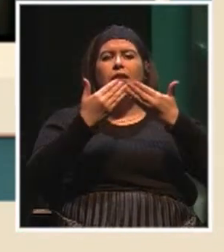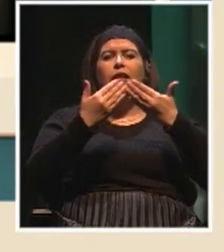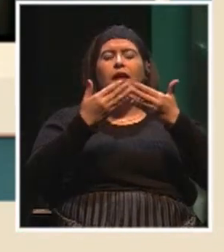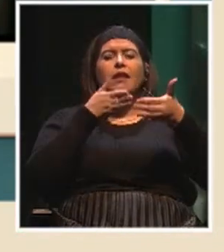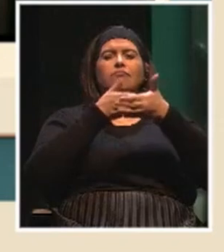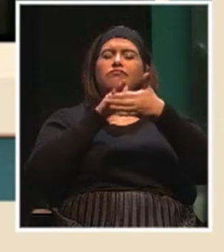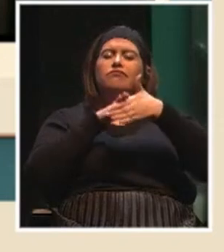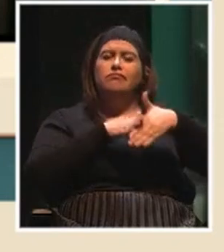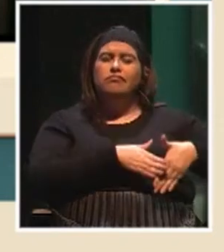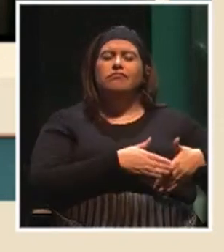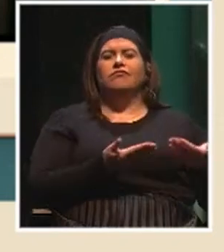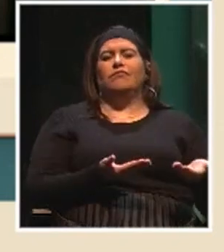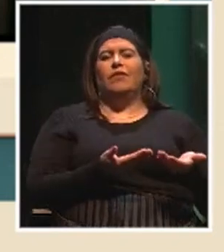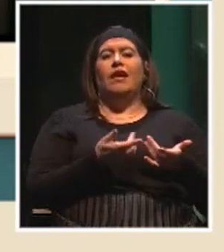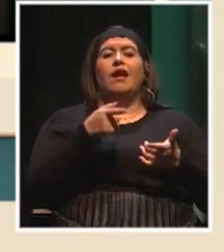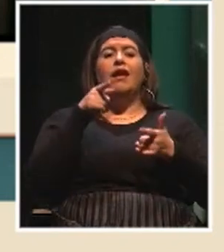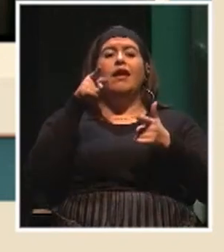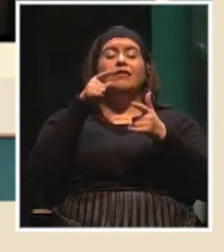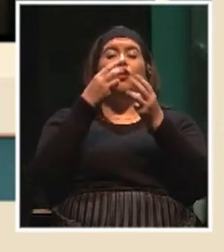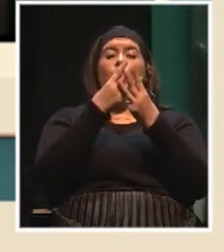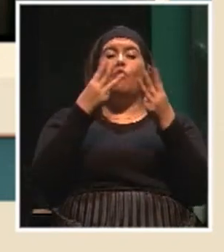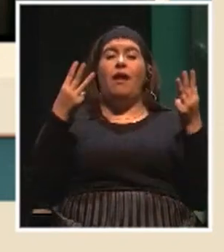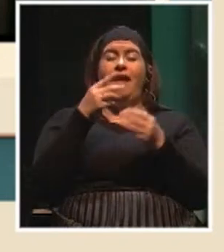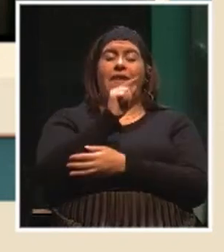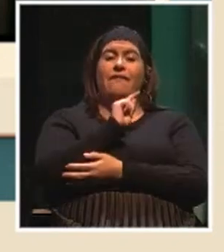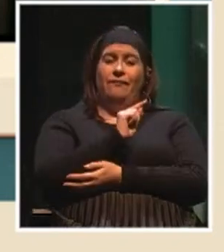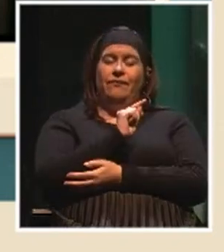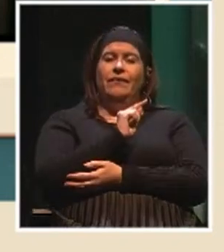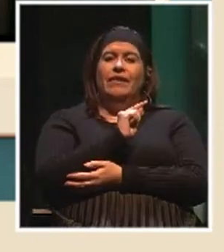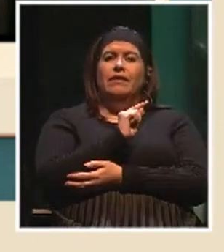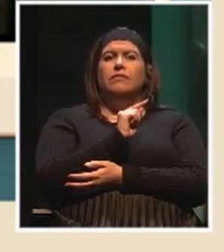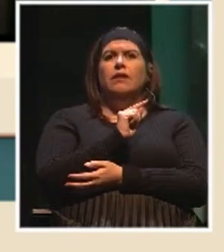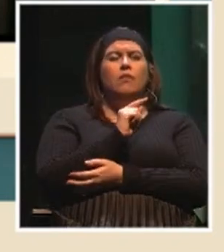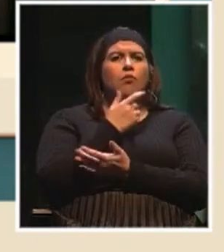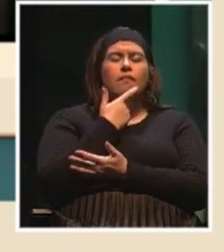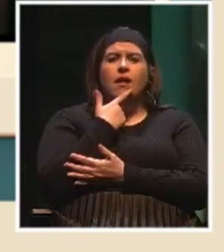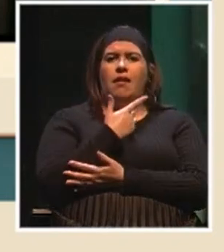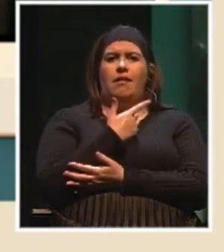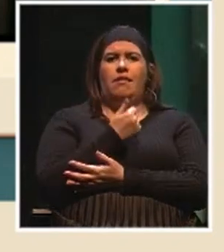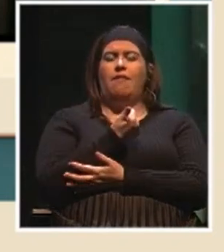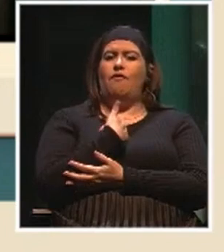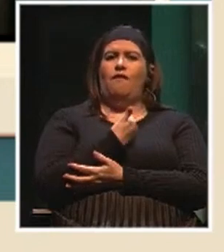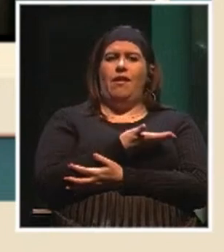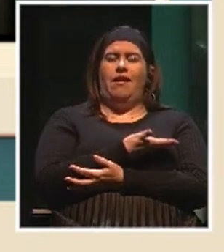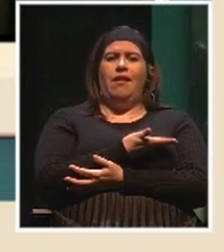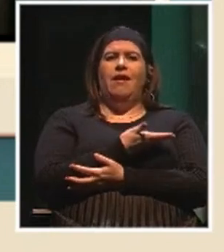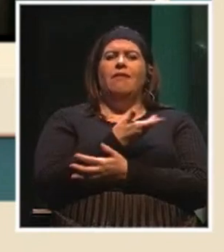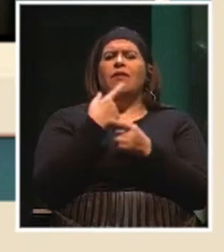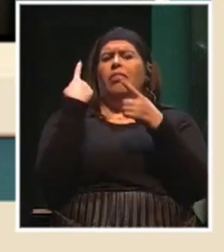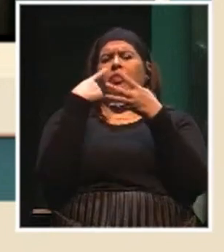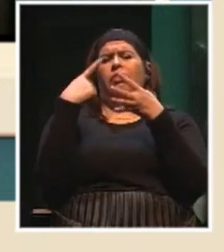website. But what it had, which was pretty cool, was like from building websites for years and years, we